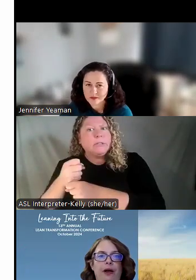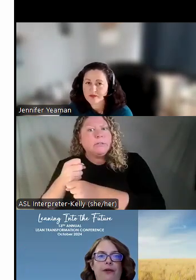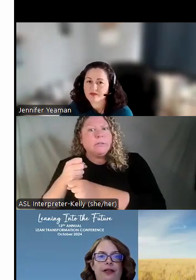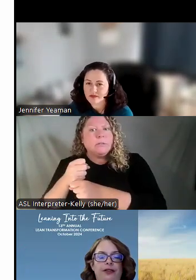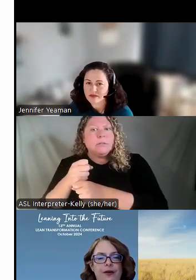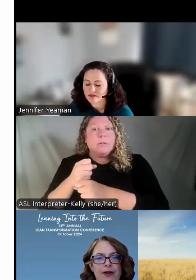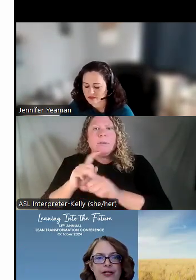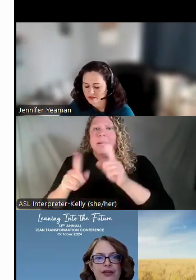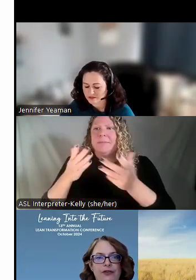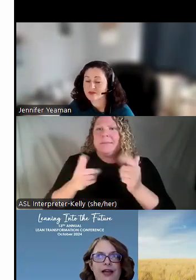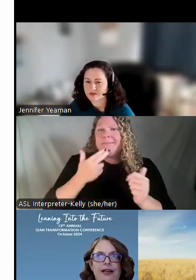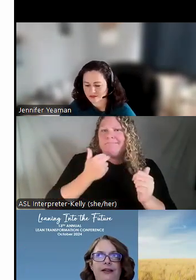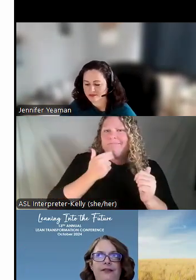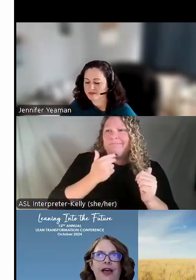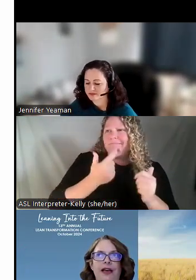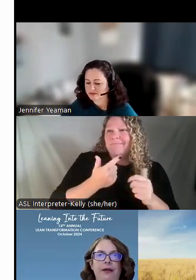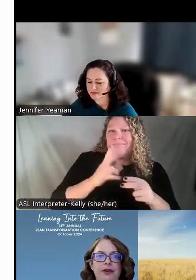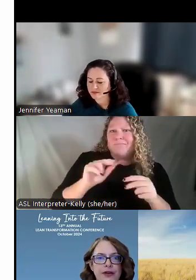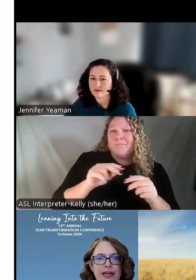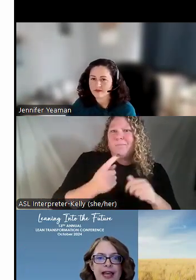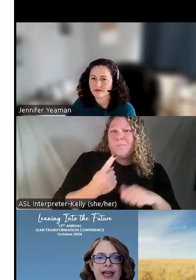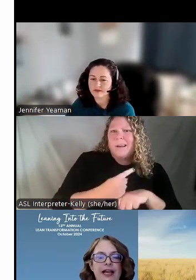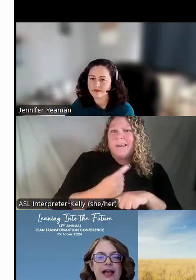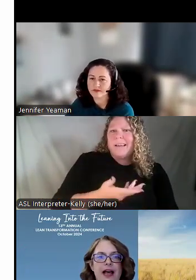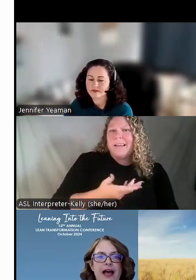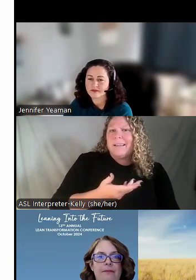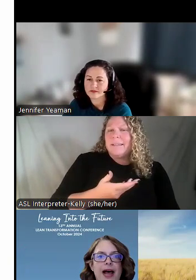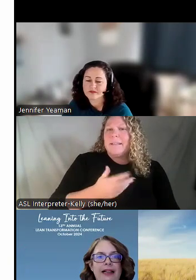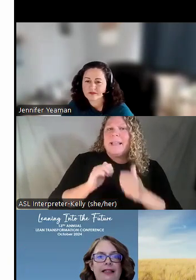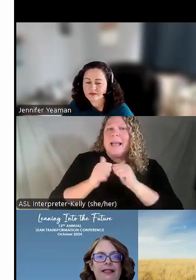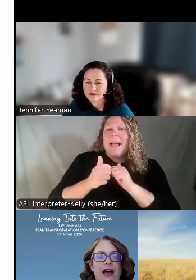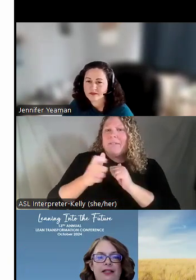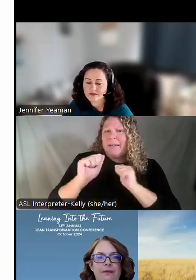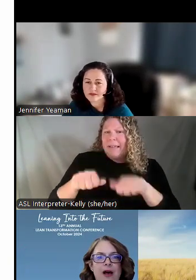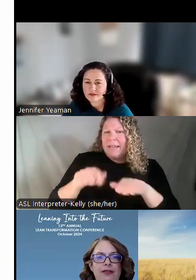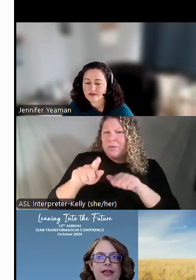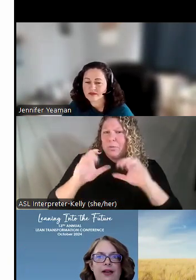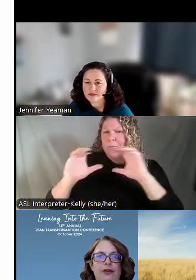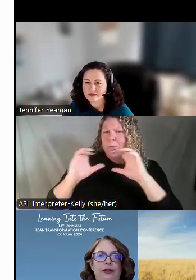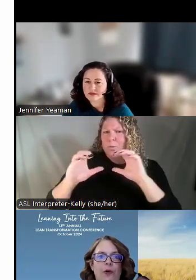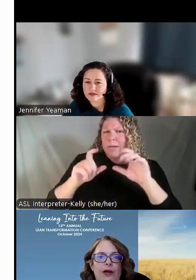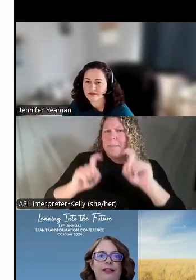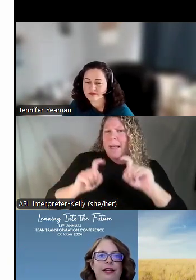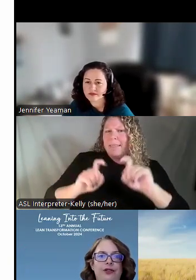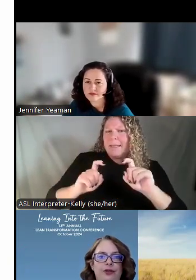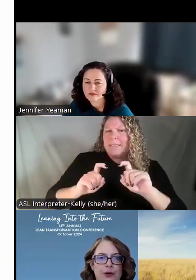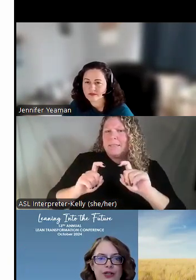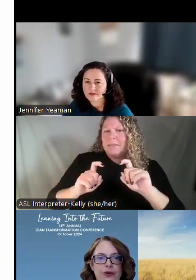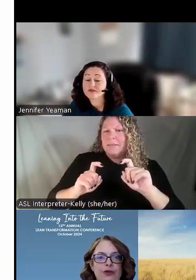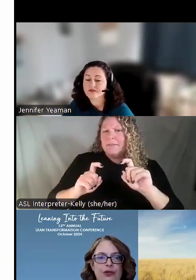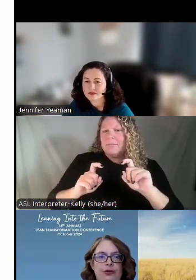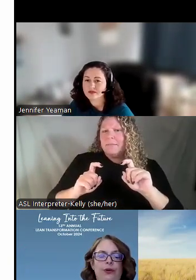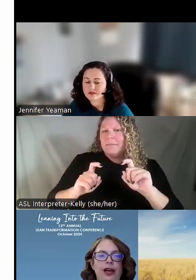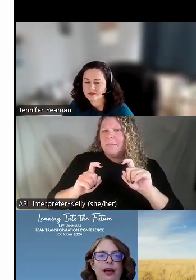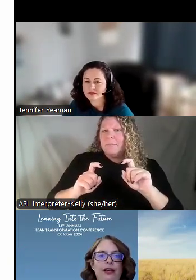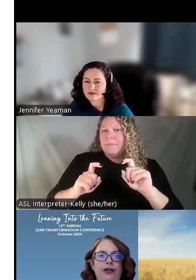you're proposing. So, how can you kind of communicate pilots on a small scale to organizations who are